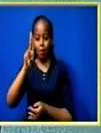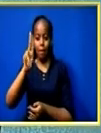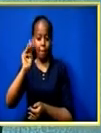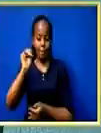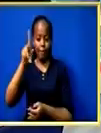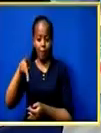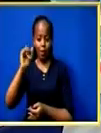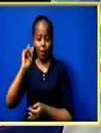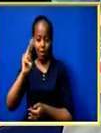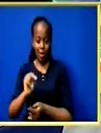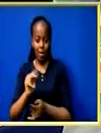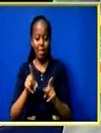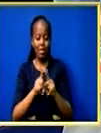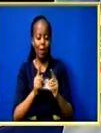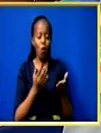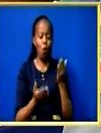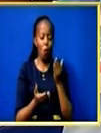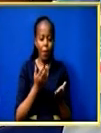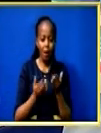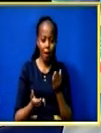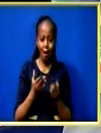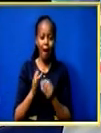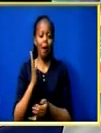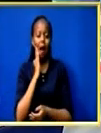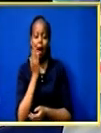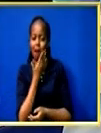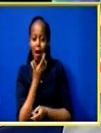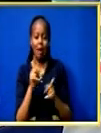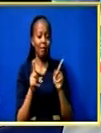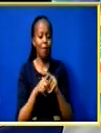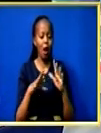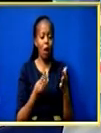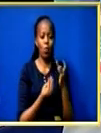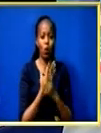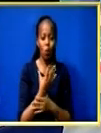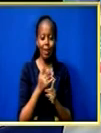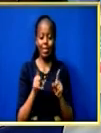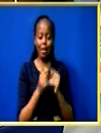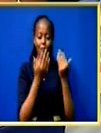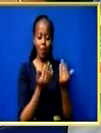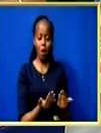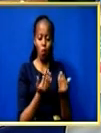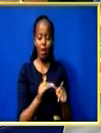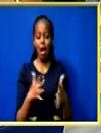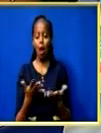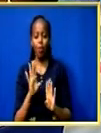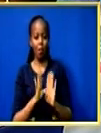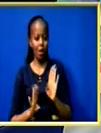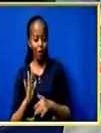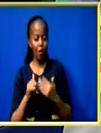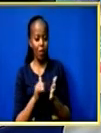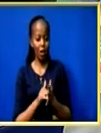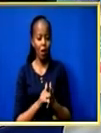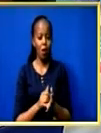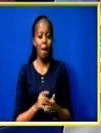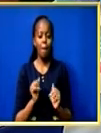to the characters. Yes, even the colors. The colors. Even how they grow. Who is a even pawpaw? The weight. The way they behave. What will